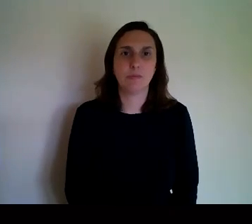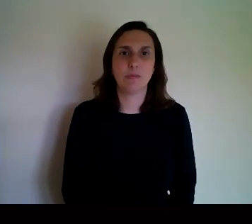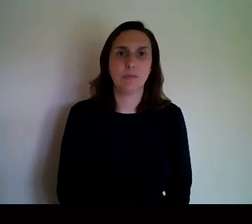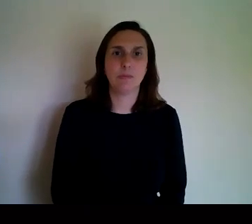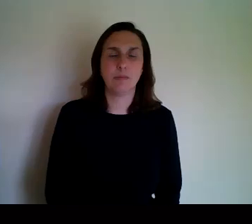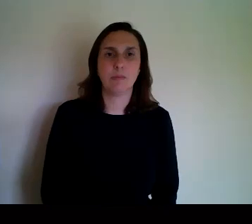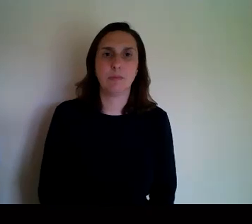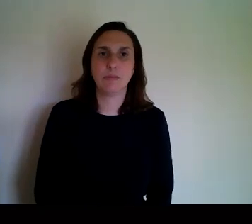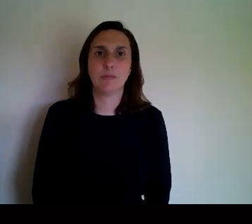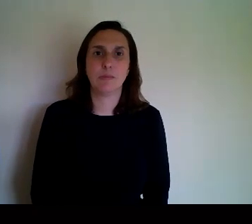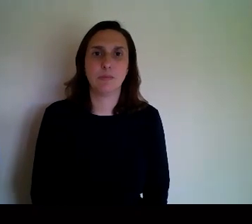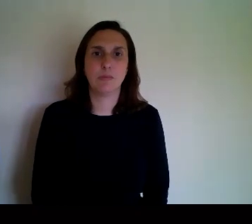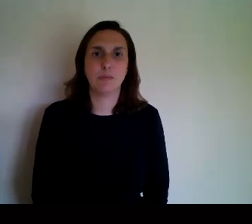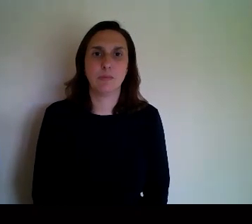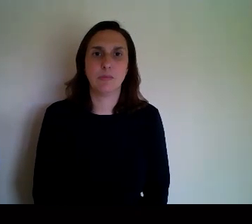0.05a